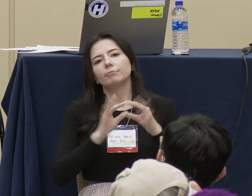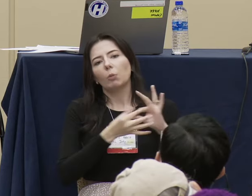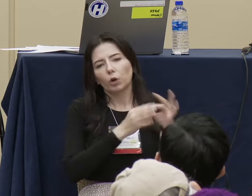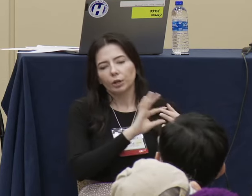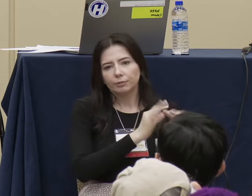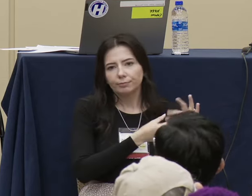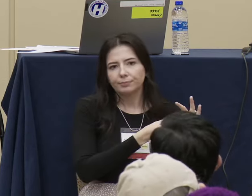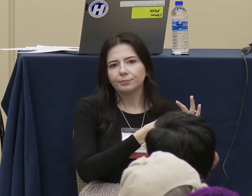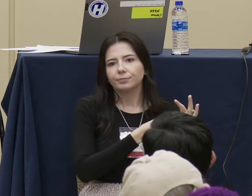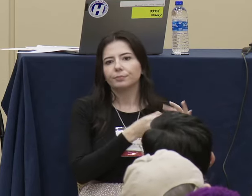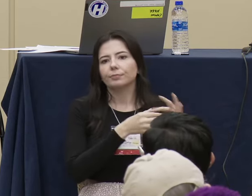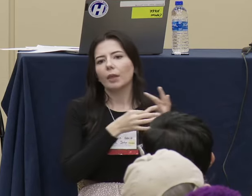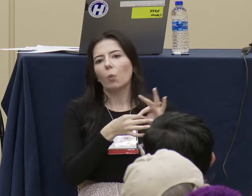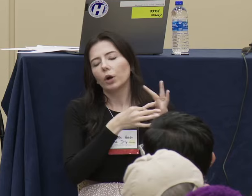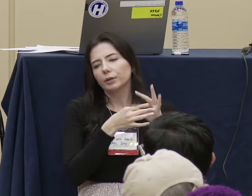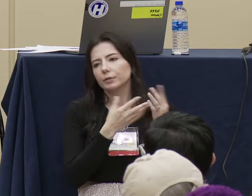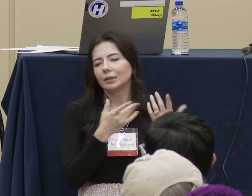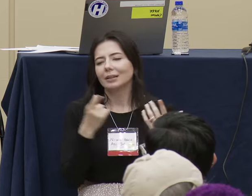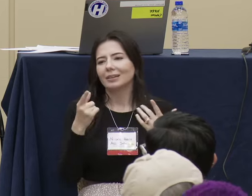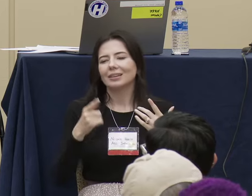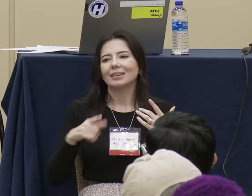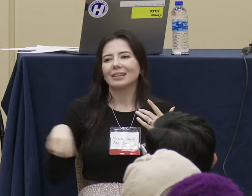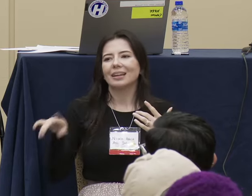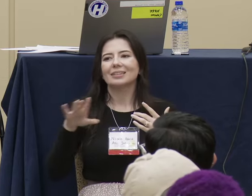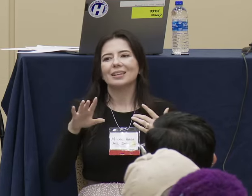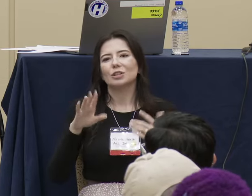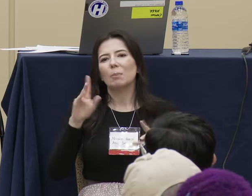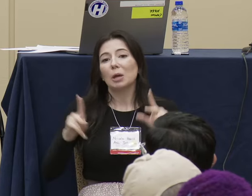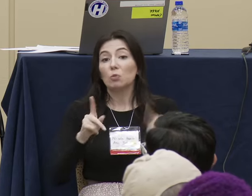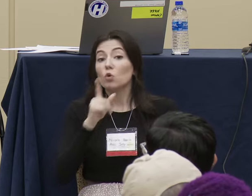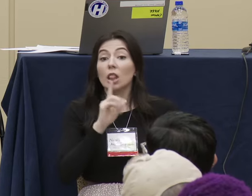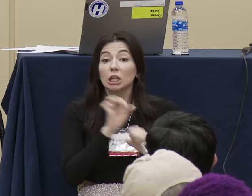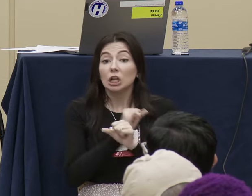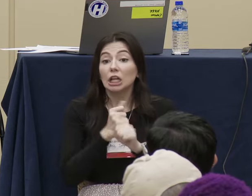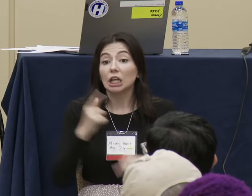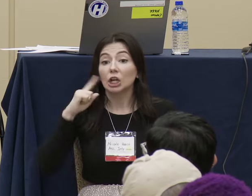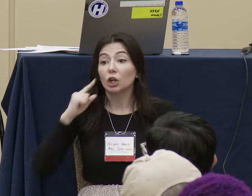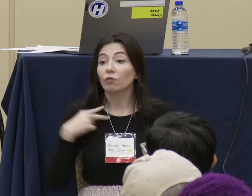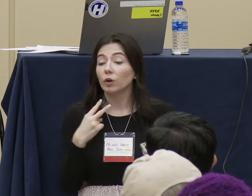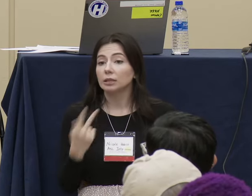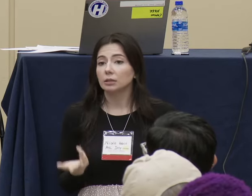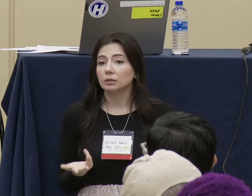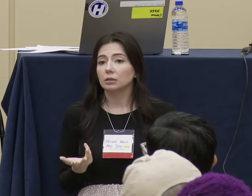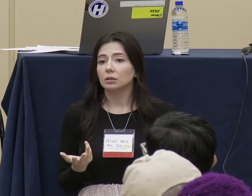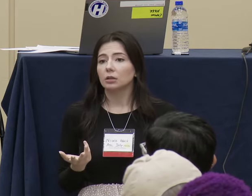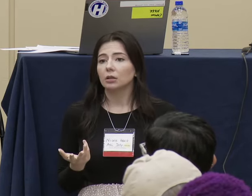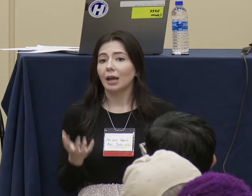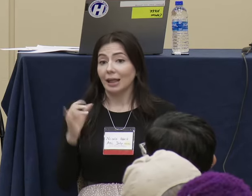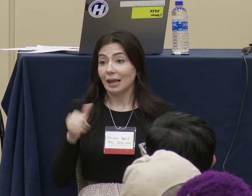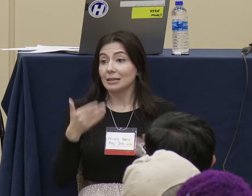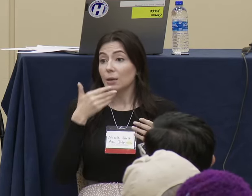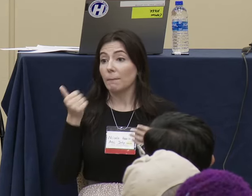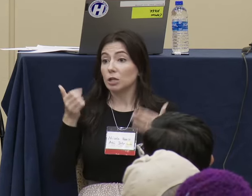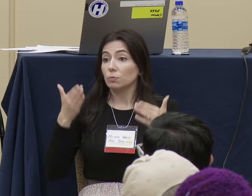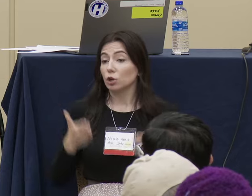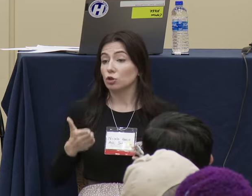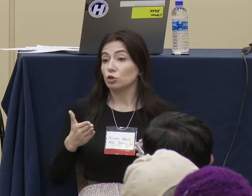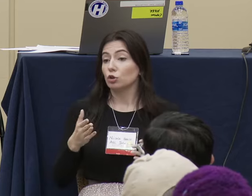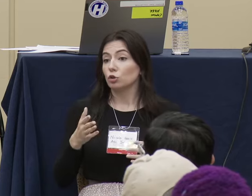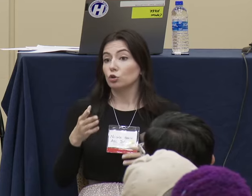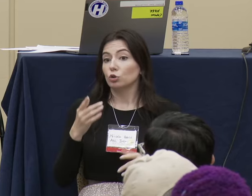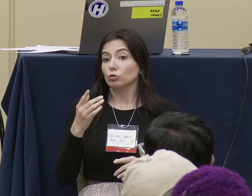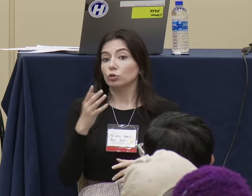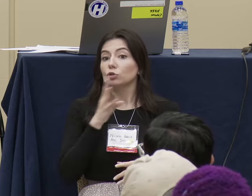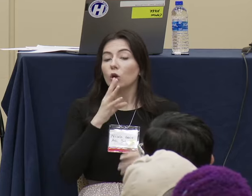globally, and this is, networks of people who literally hear voices that other people don't, and who's the best person to kind of talk to that experience